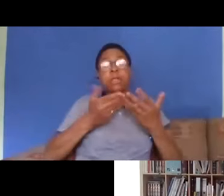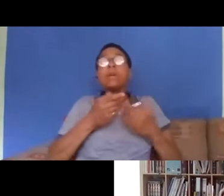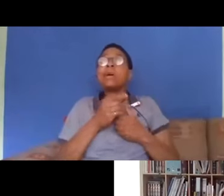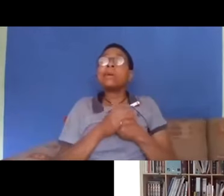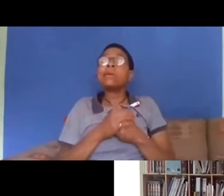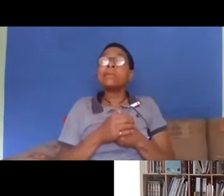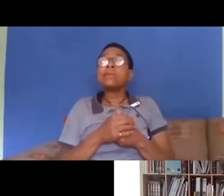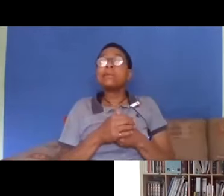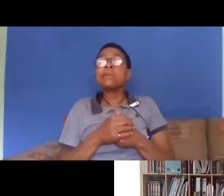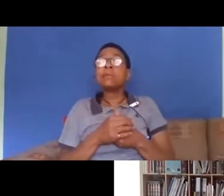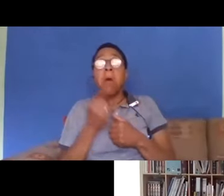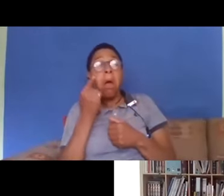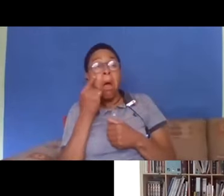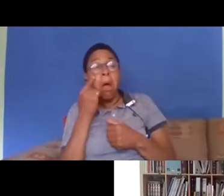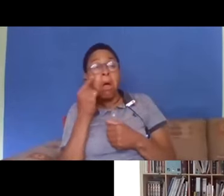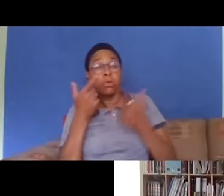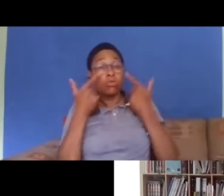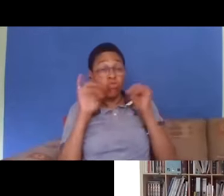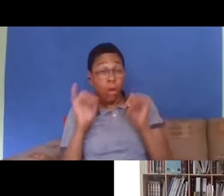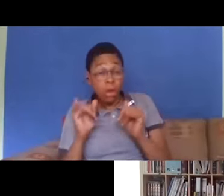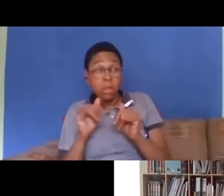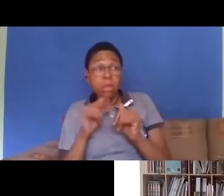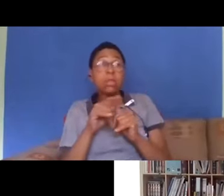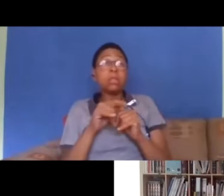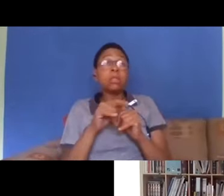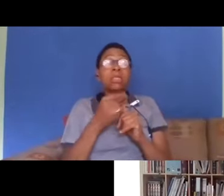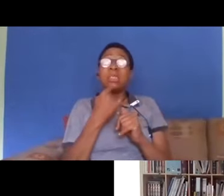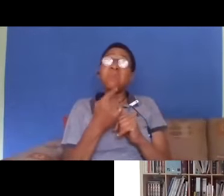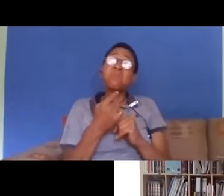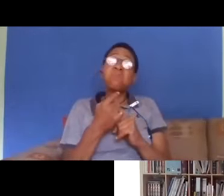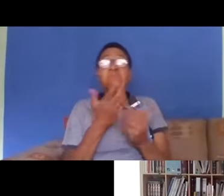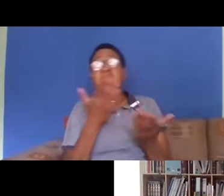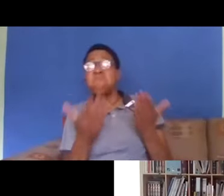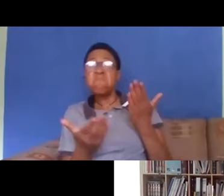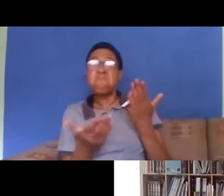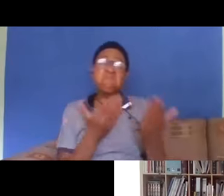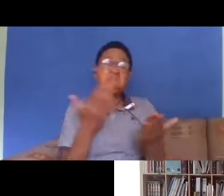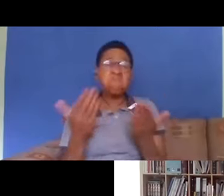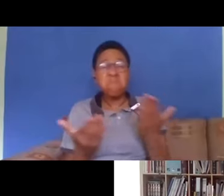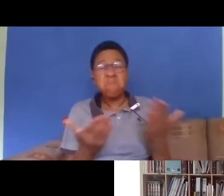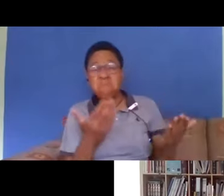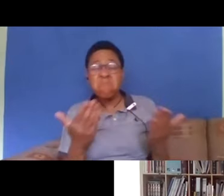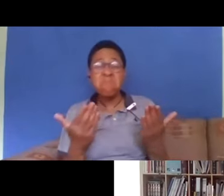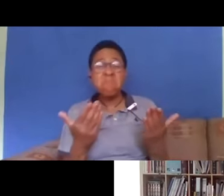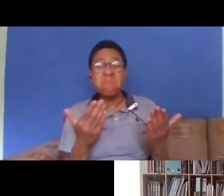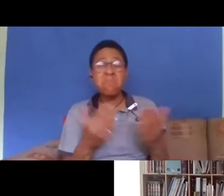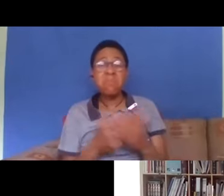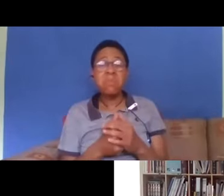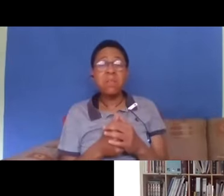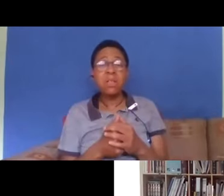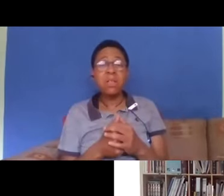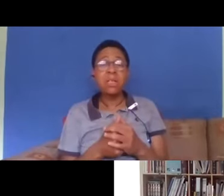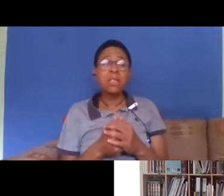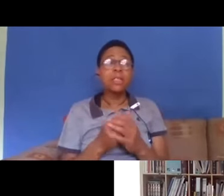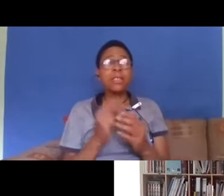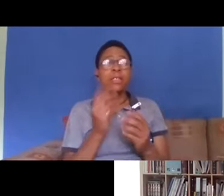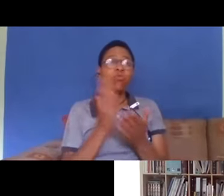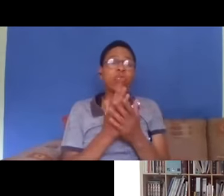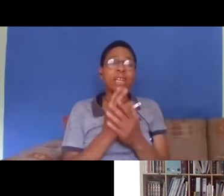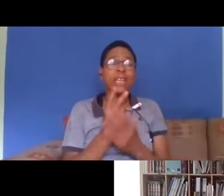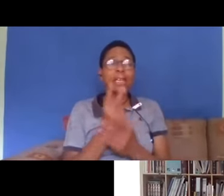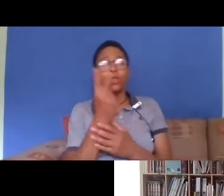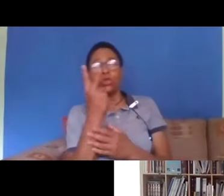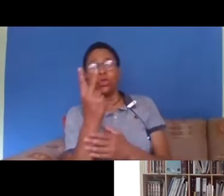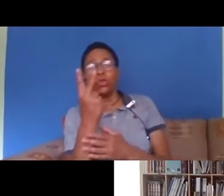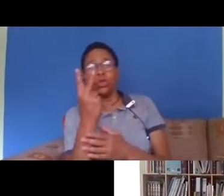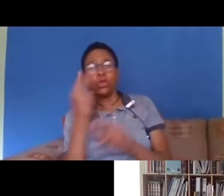about benefits. And again, it's up for grabs at the moment. There's two sort of courts. One believes